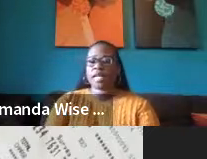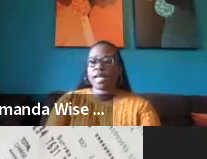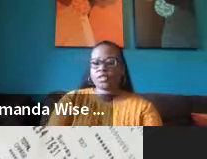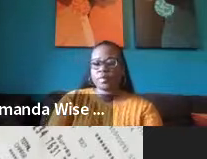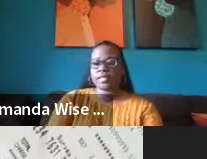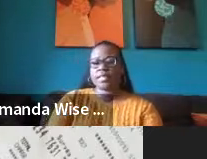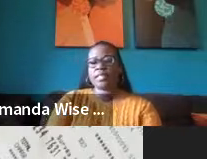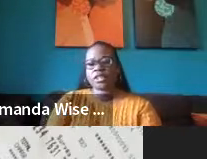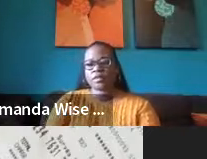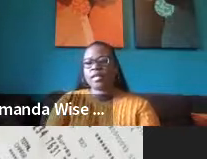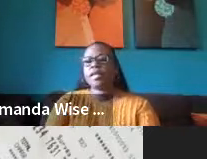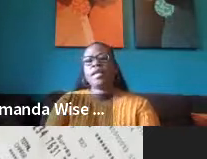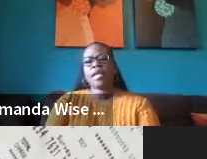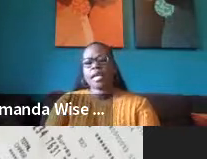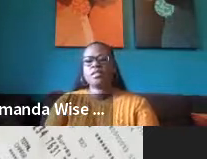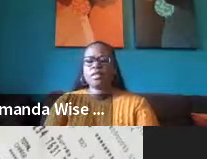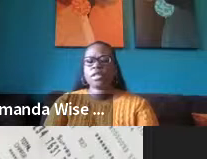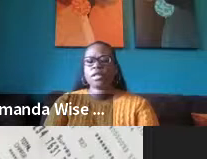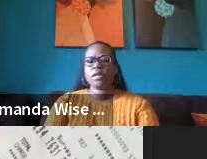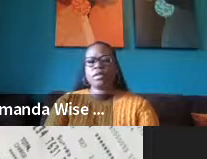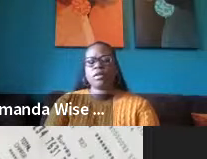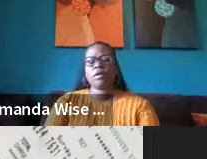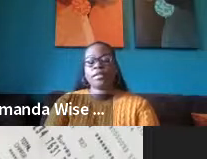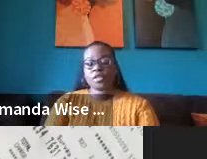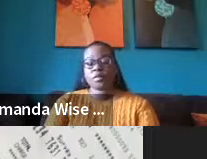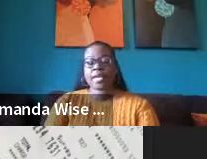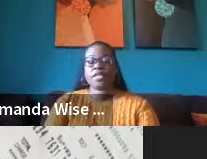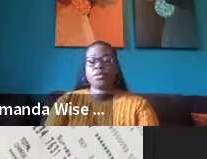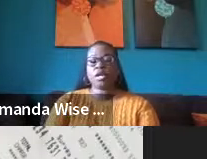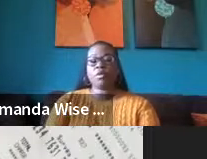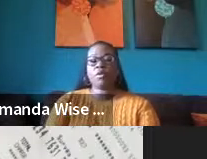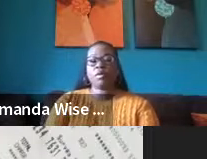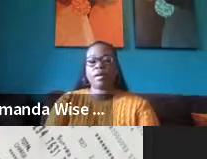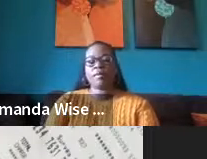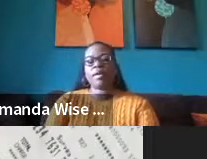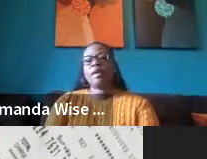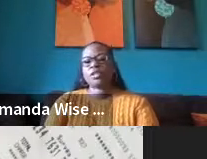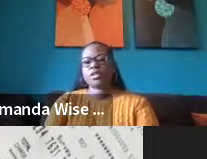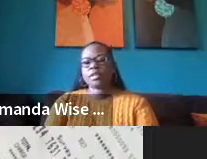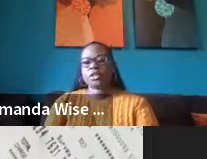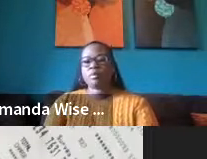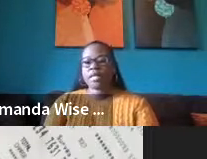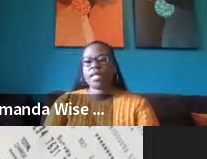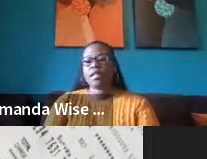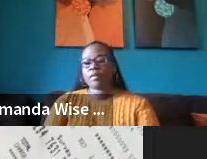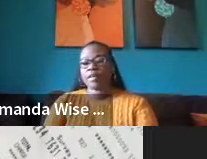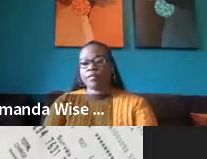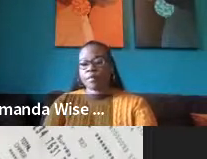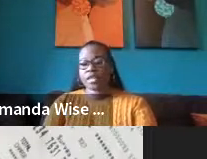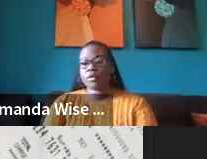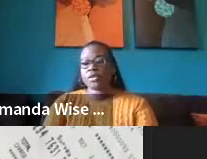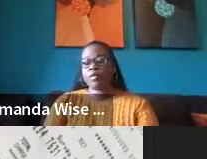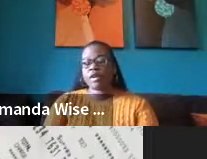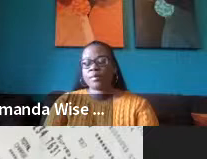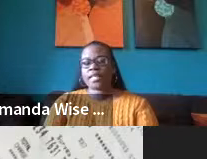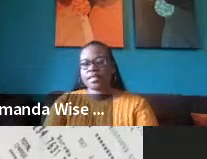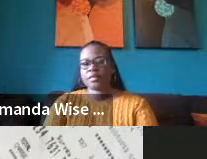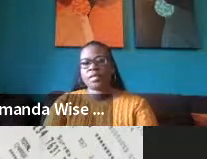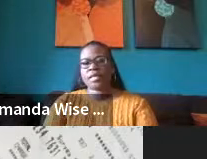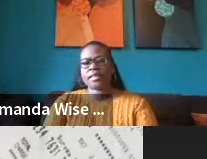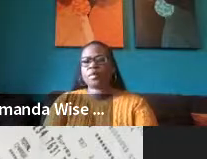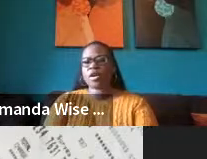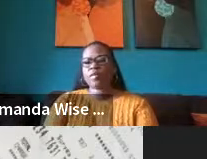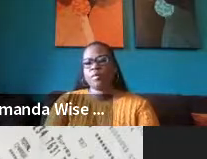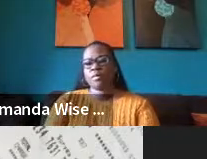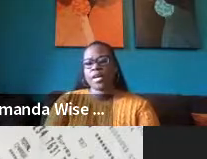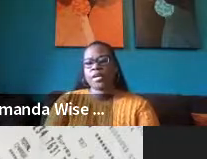all of your accomplishments, et cetera. And toot your own horn. Make sure that you're putting all of that information on your website too,